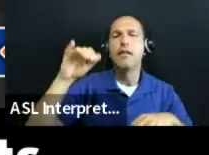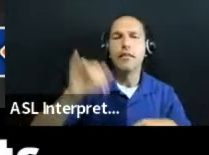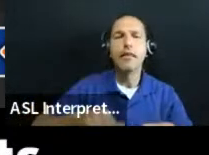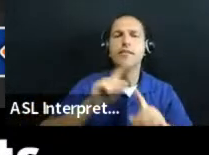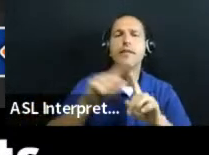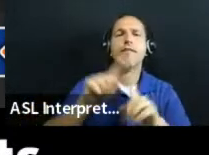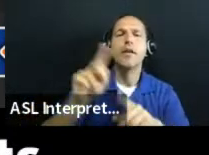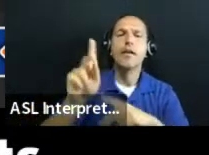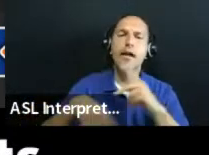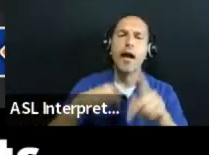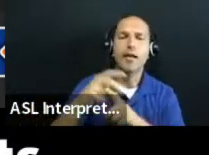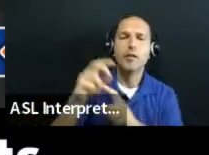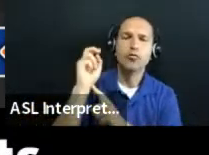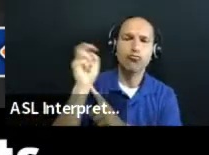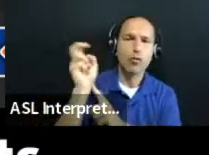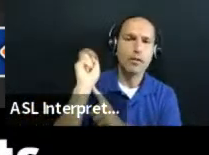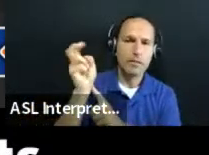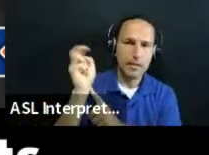of transportation.